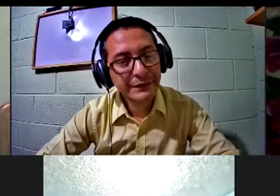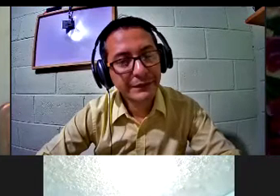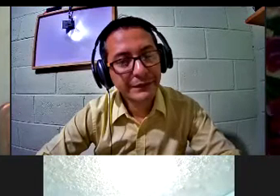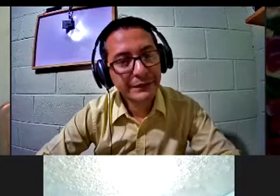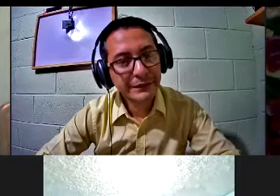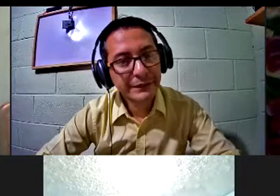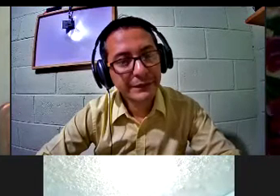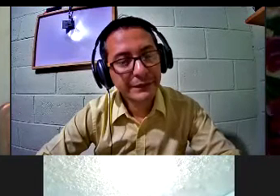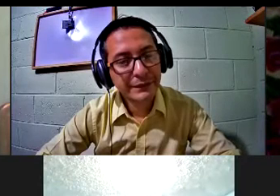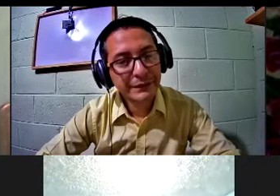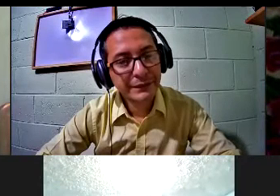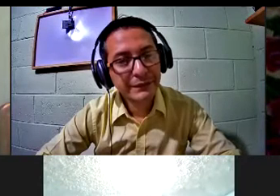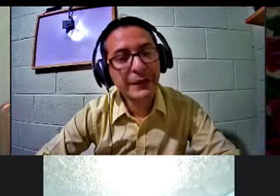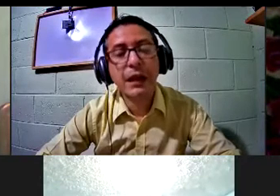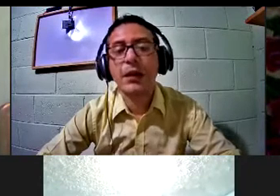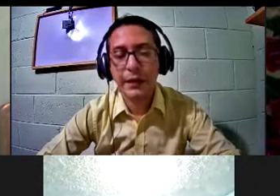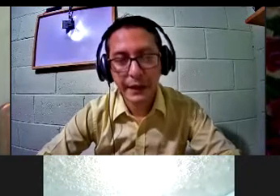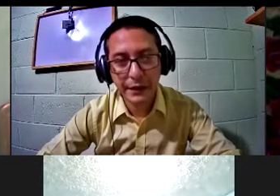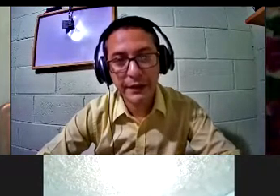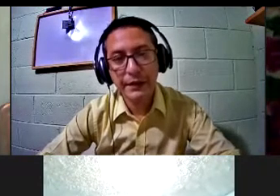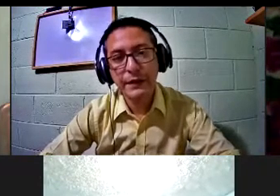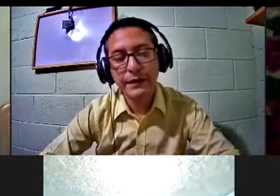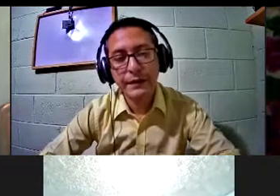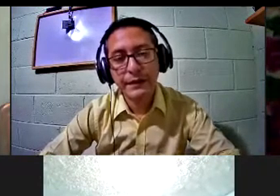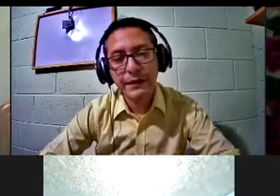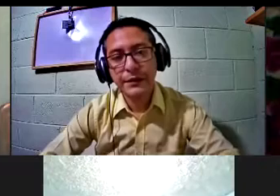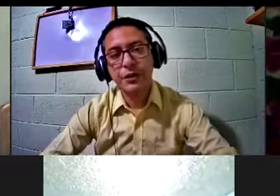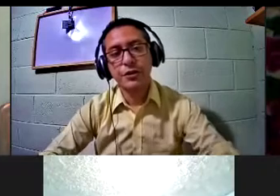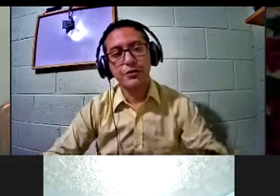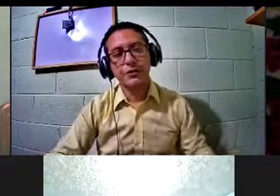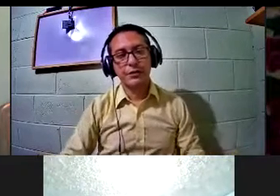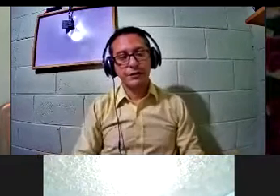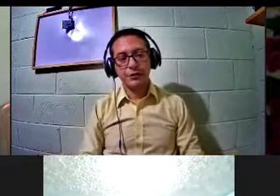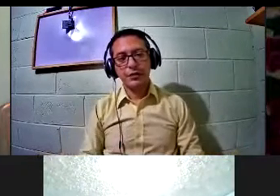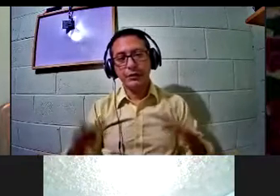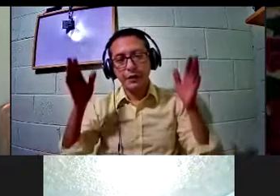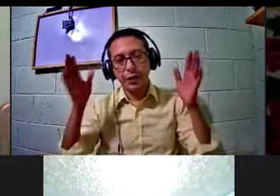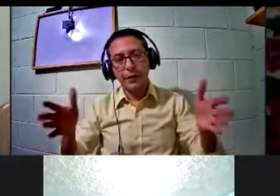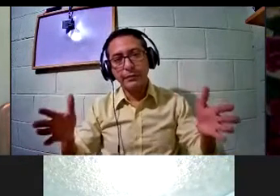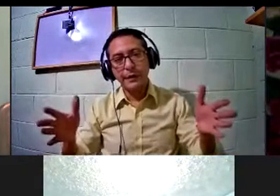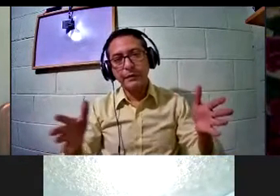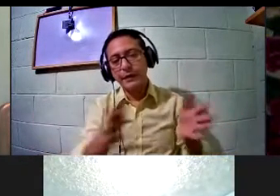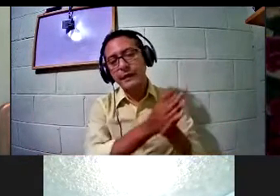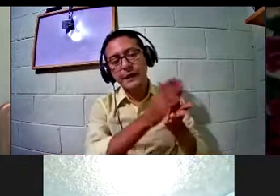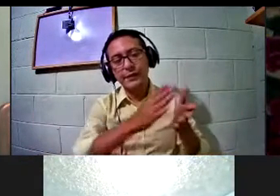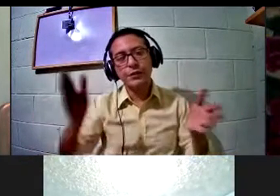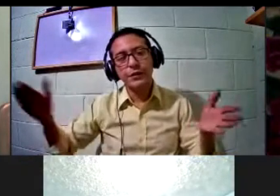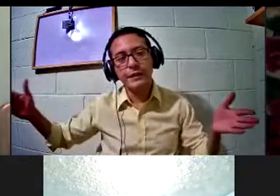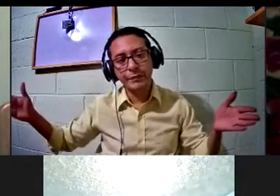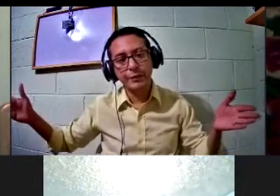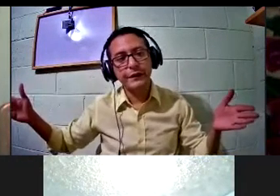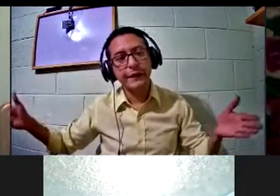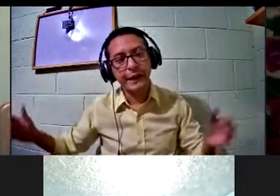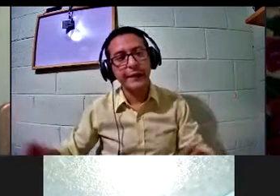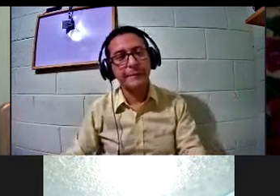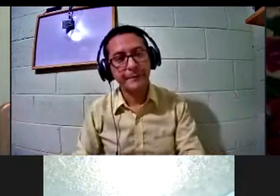no hay como una hora específica. Okay. Sino que You have the number of the activities and you